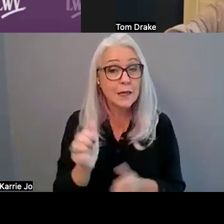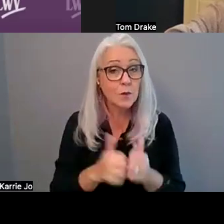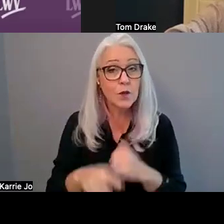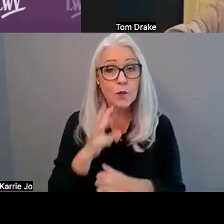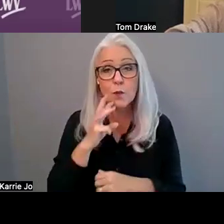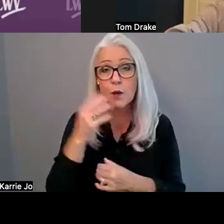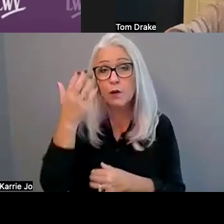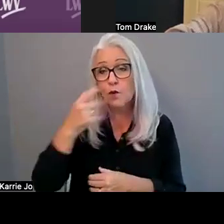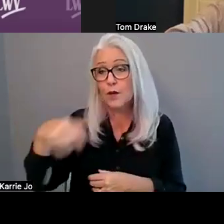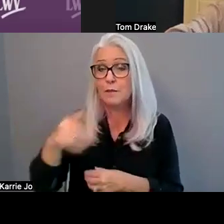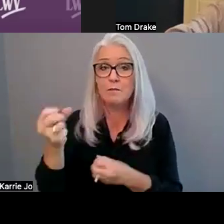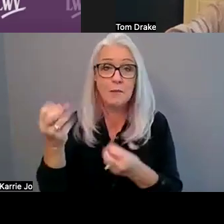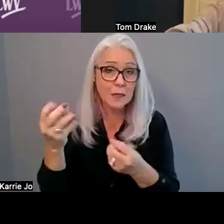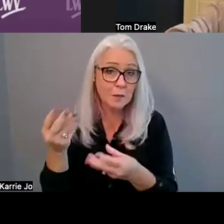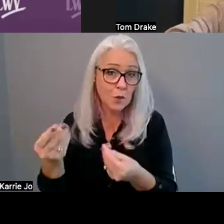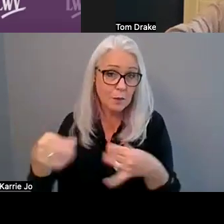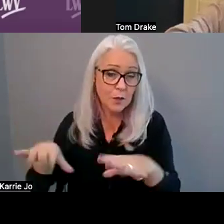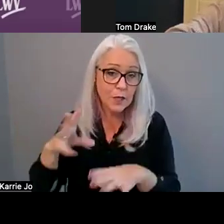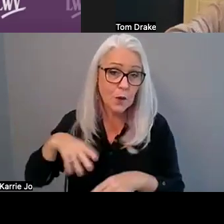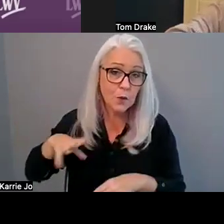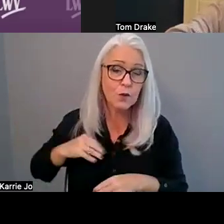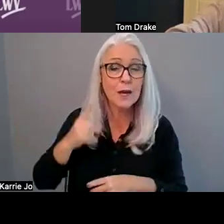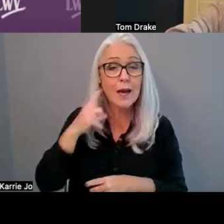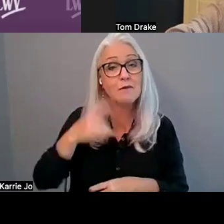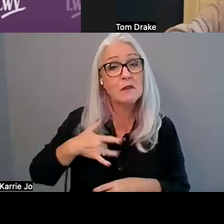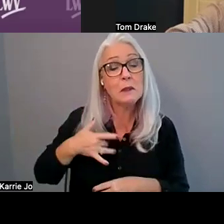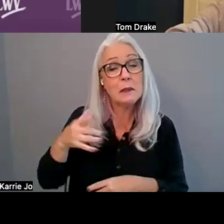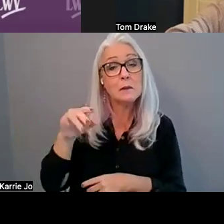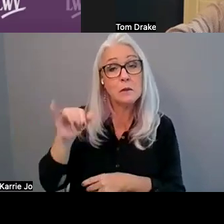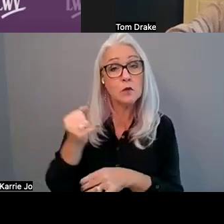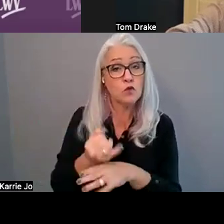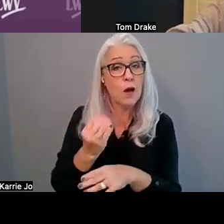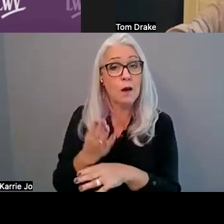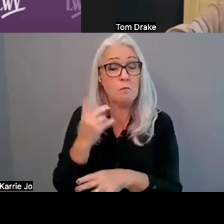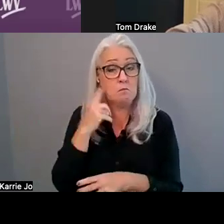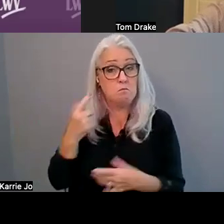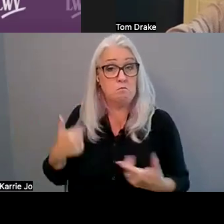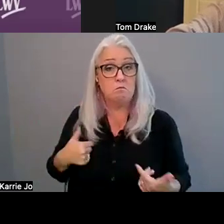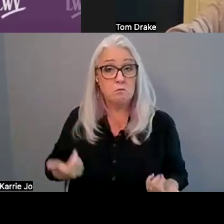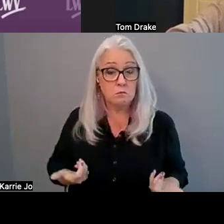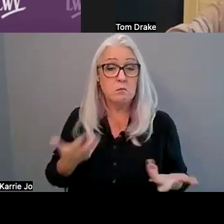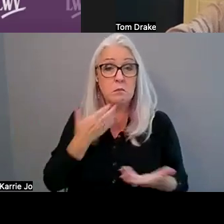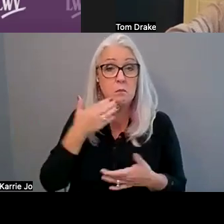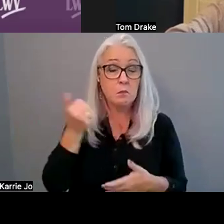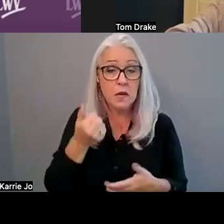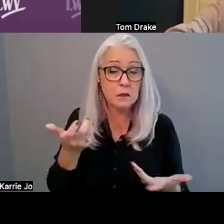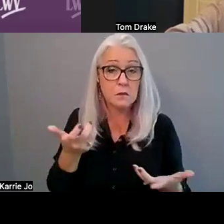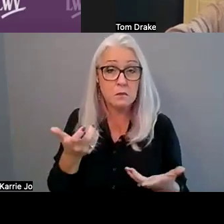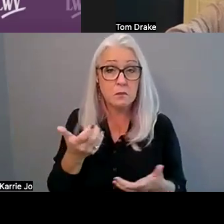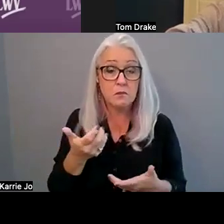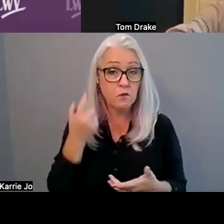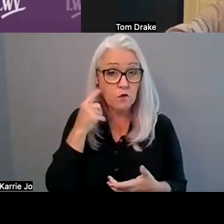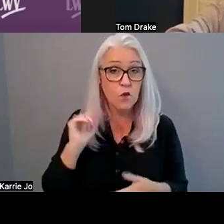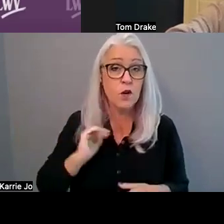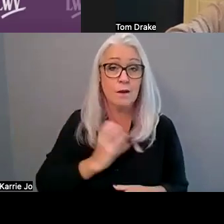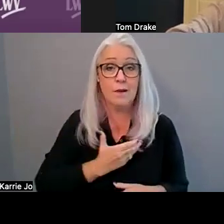property owners at the waterfront. And I think the job of the mayor in that is to watch out for the best interests of our village, but also to keep